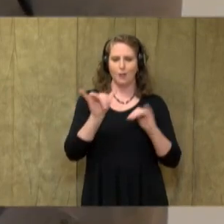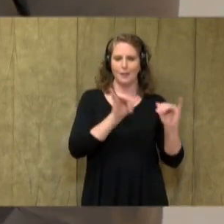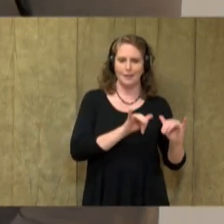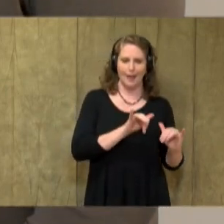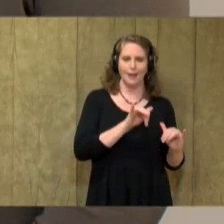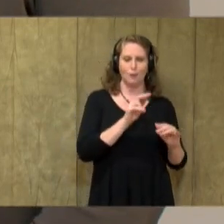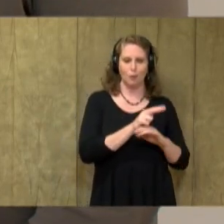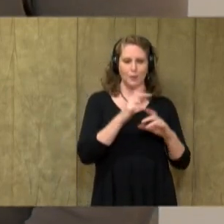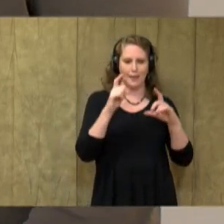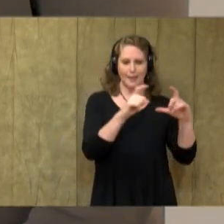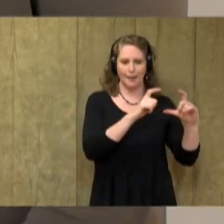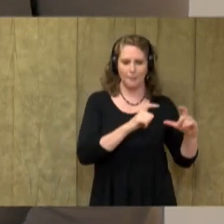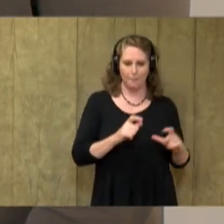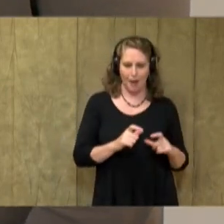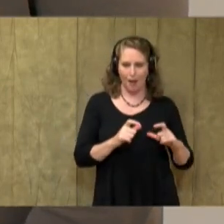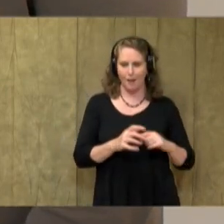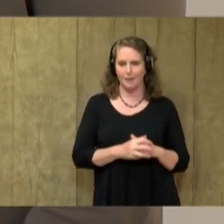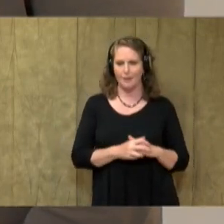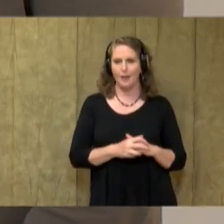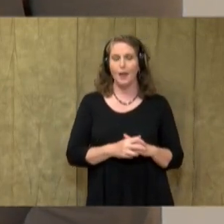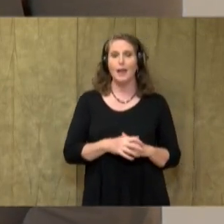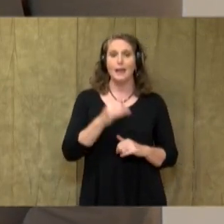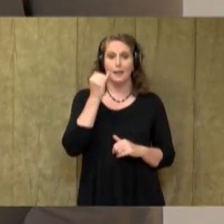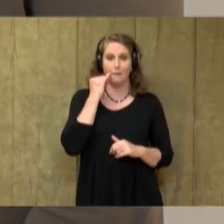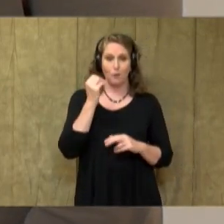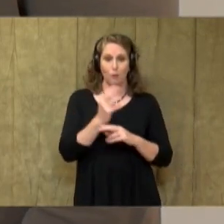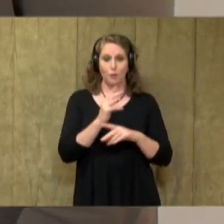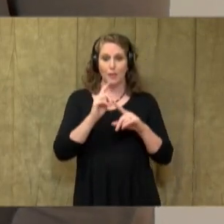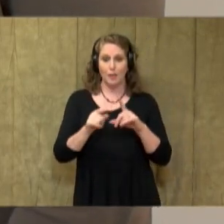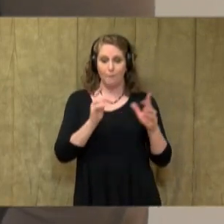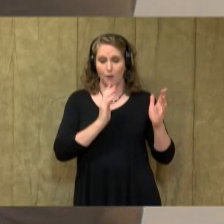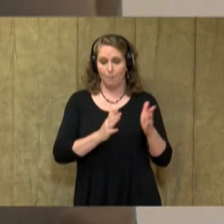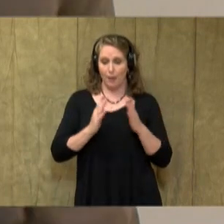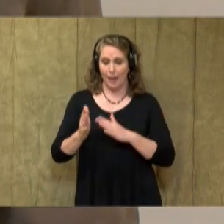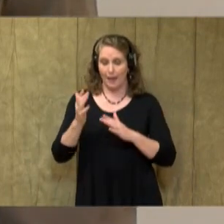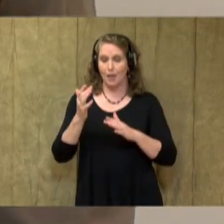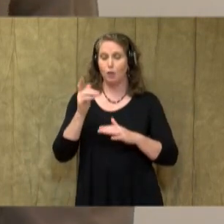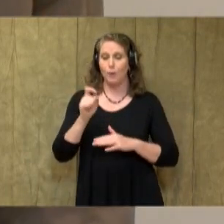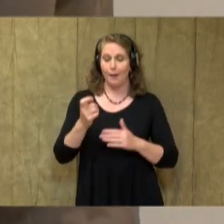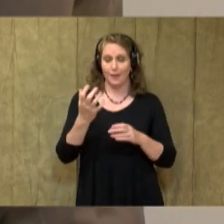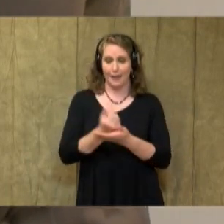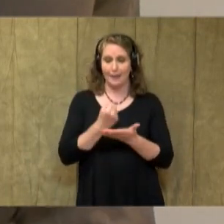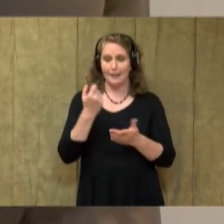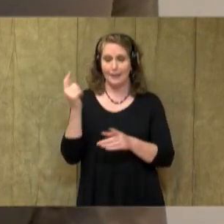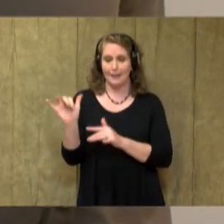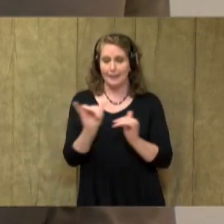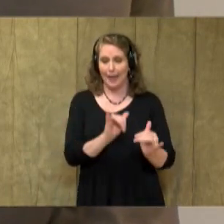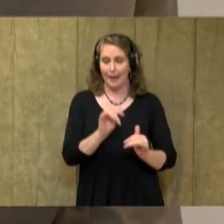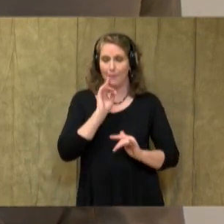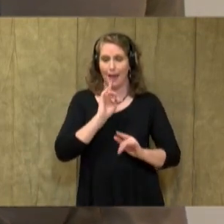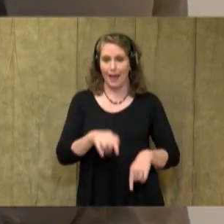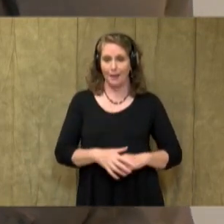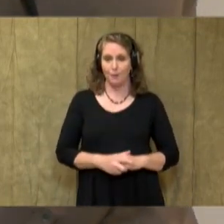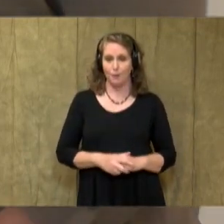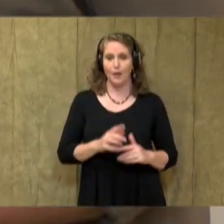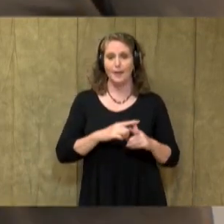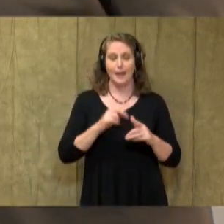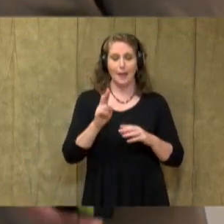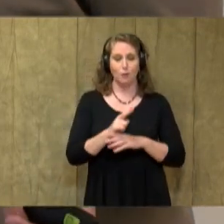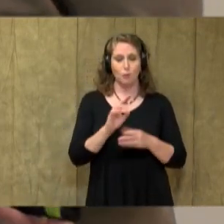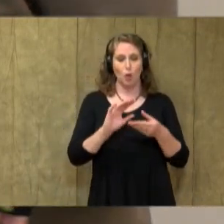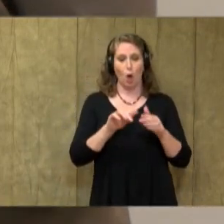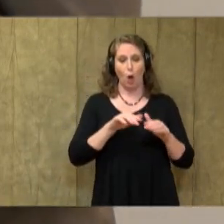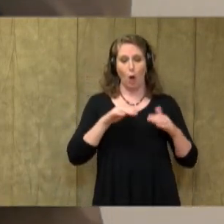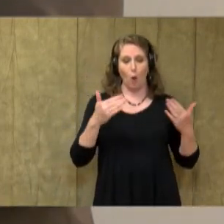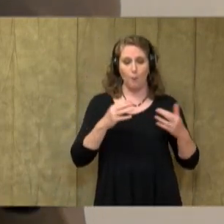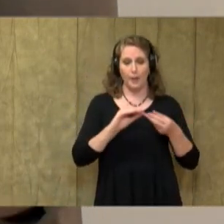talked about using different strategies. We always want to make sure that we get the same answer. Then I did the open number line. Well,